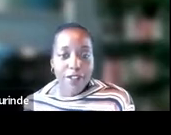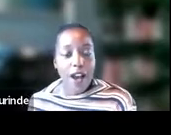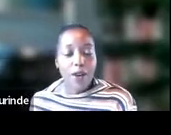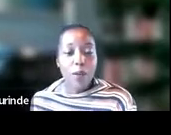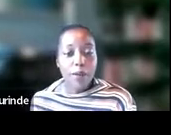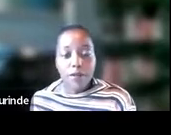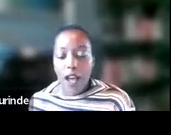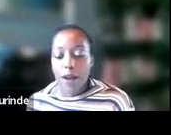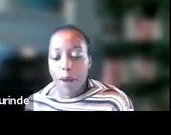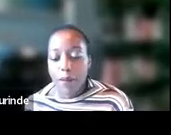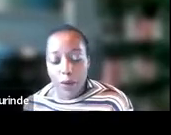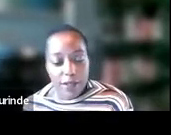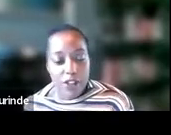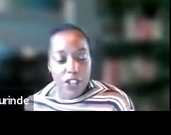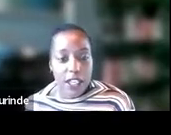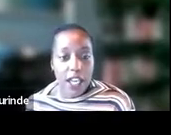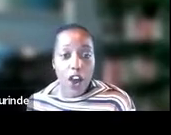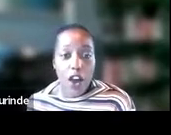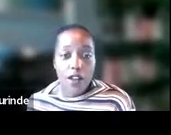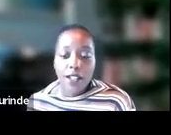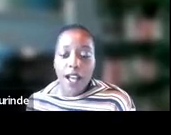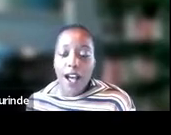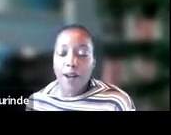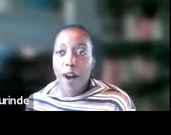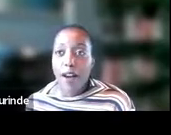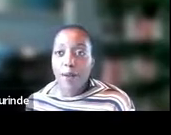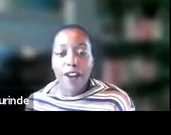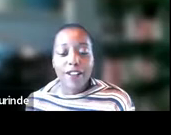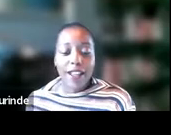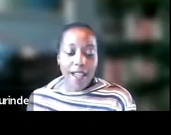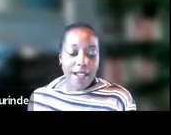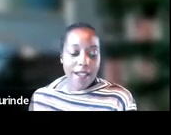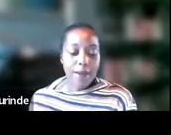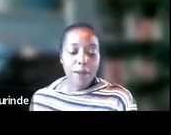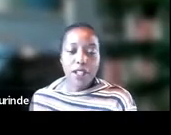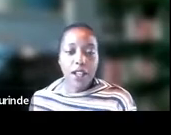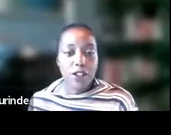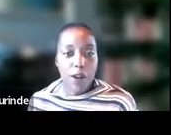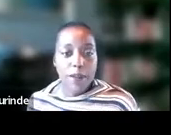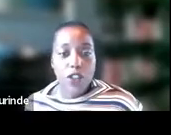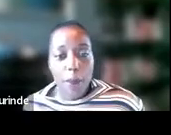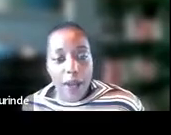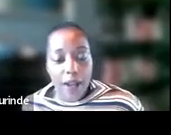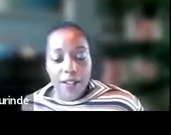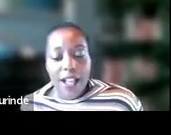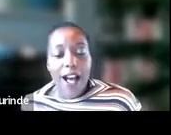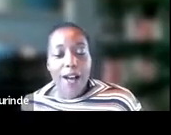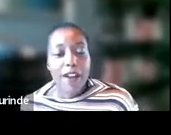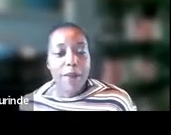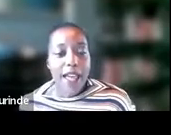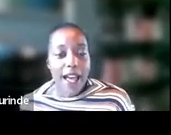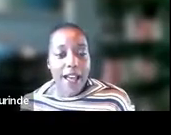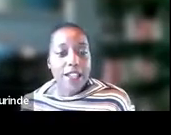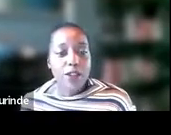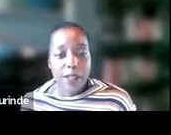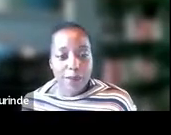African woman. My pronouns are she and her. I'm wearing a multicoloured stripy jumper and have